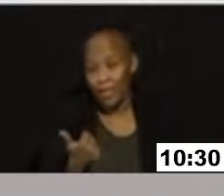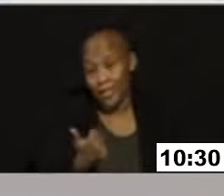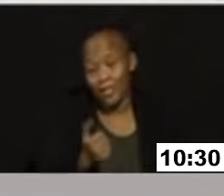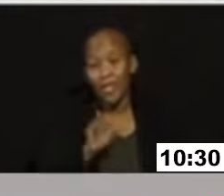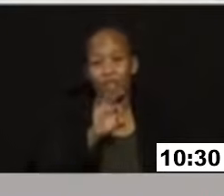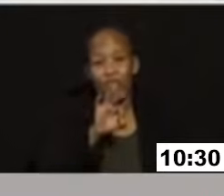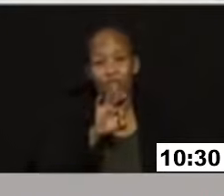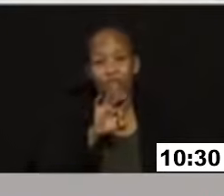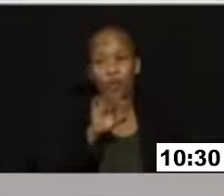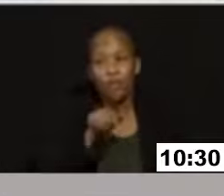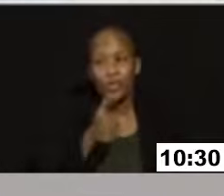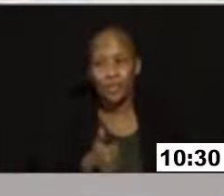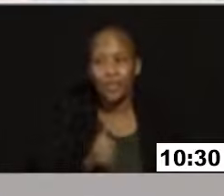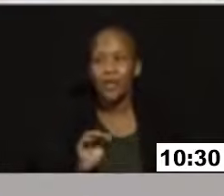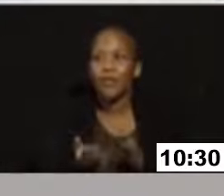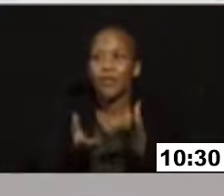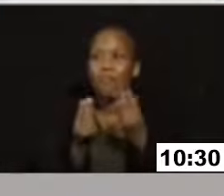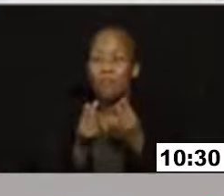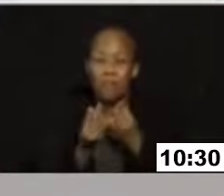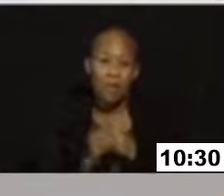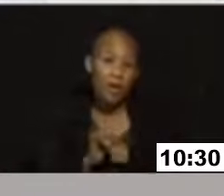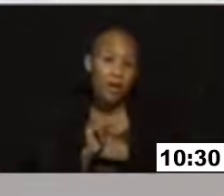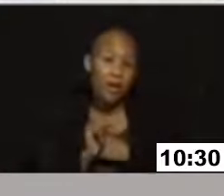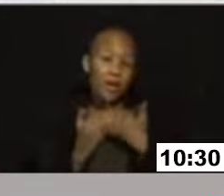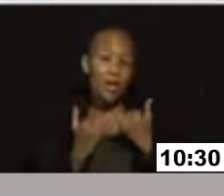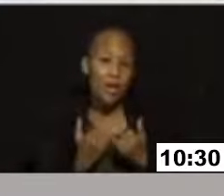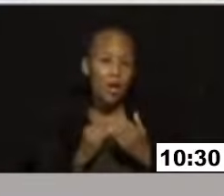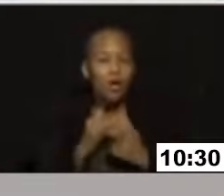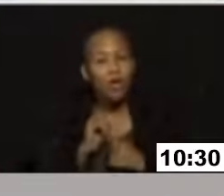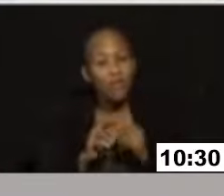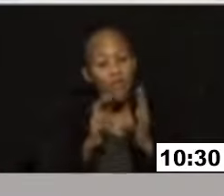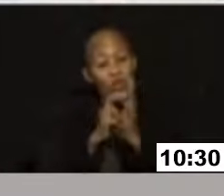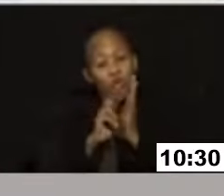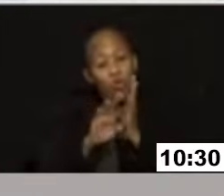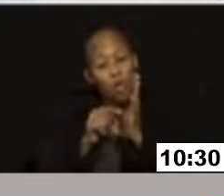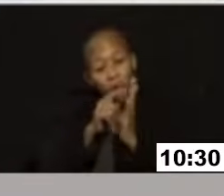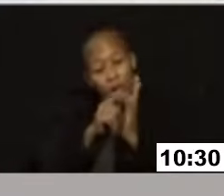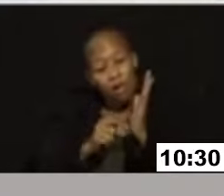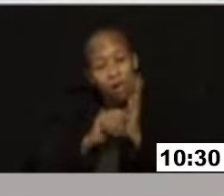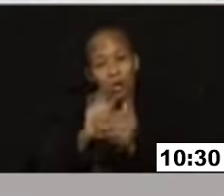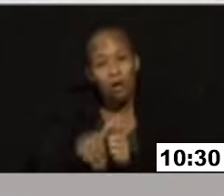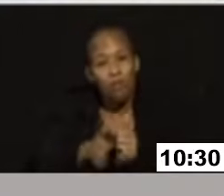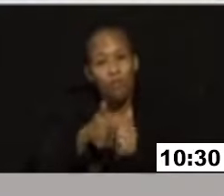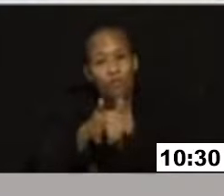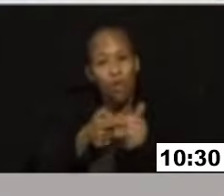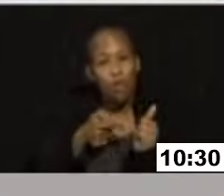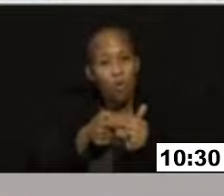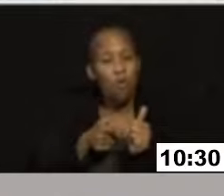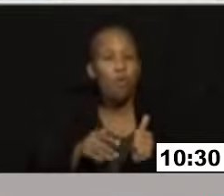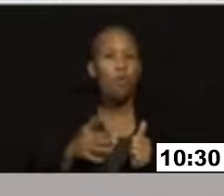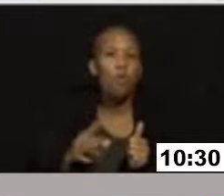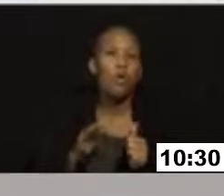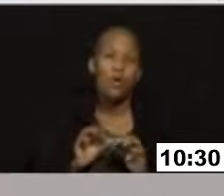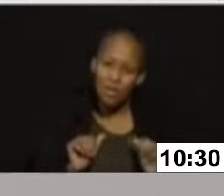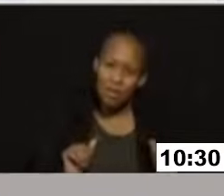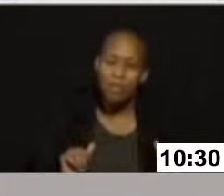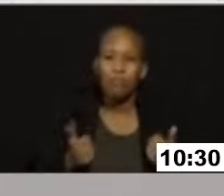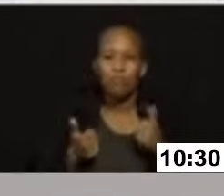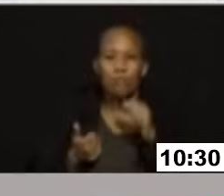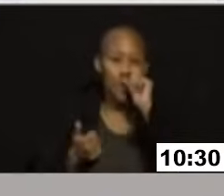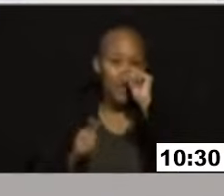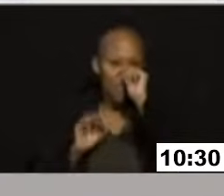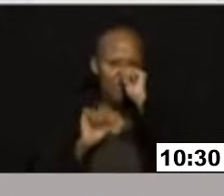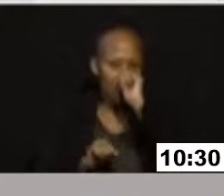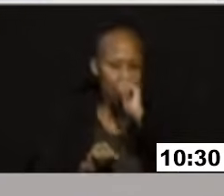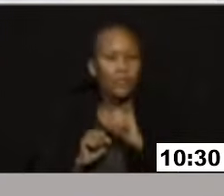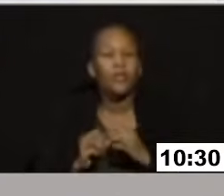3.6. So when you follow the regime of the rule, and there's a very good reason for this, and that is because